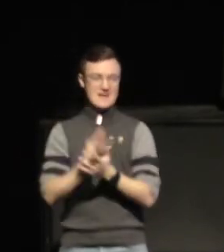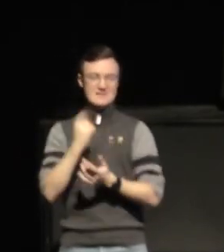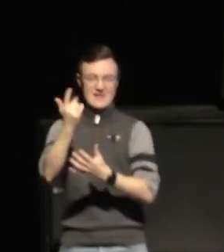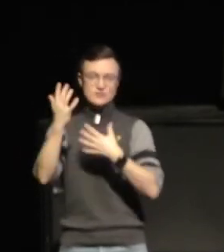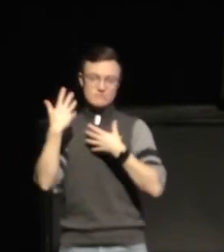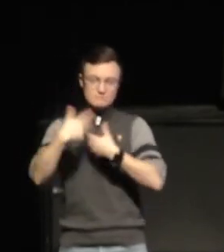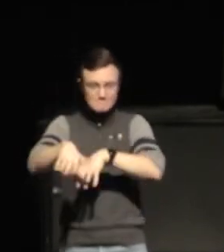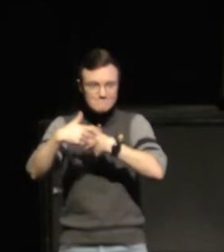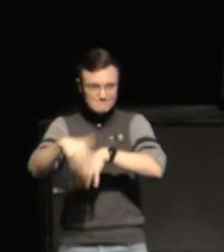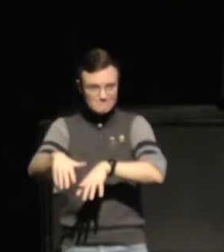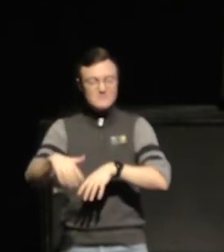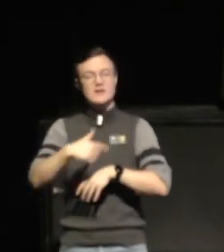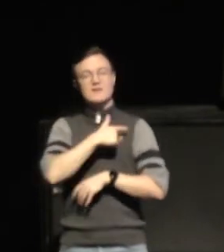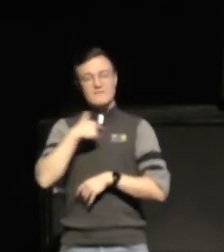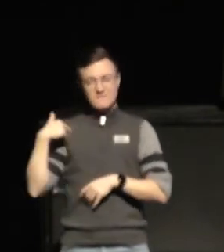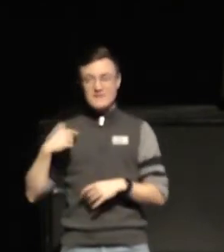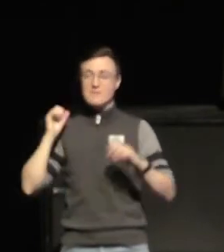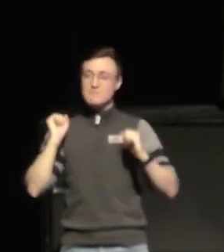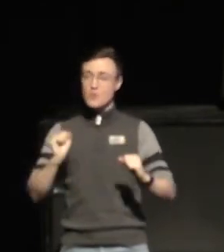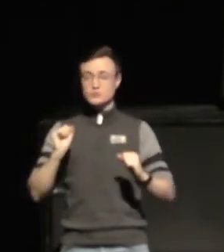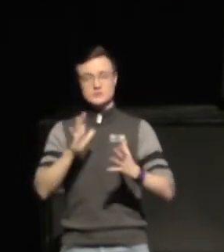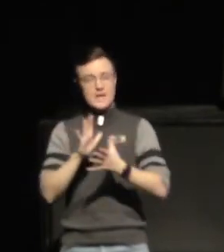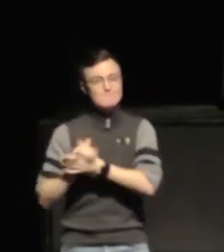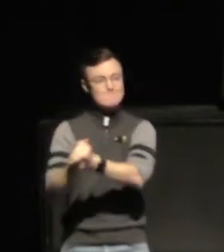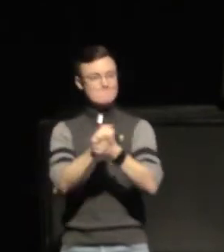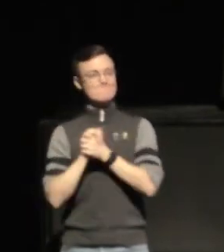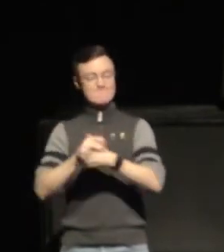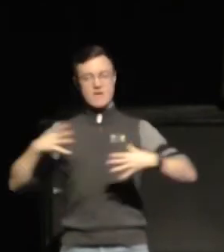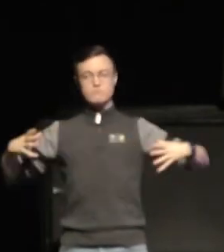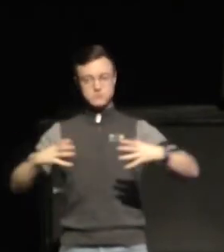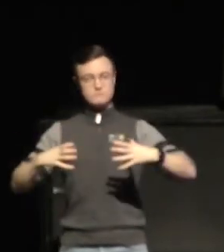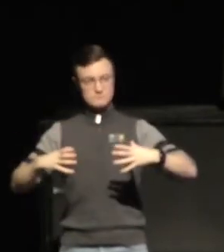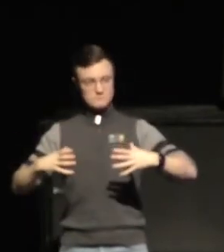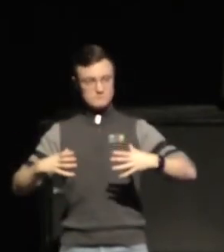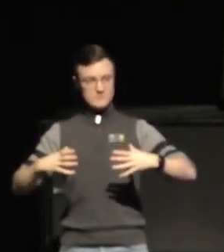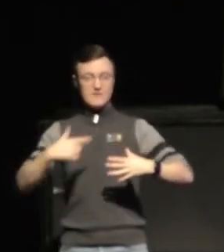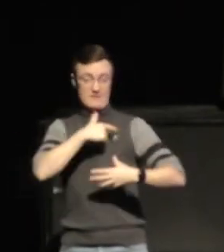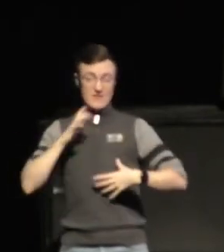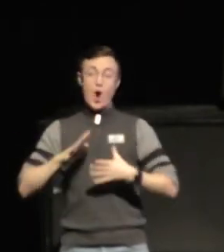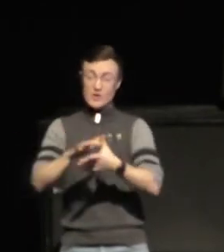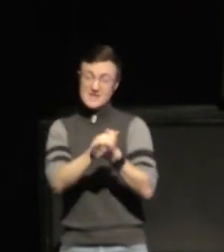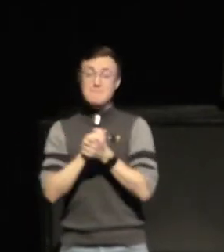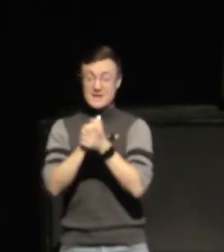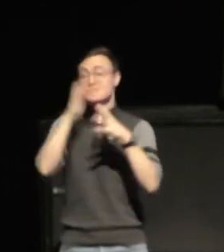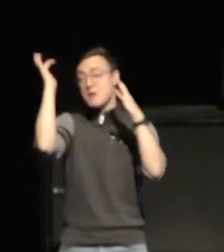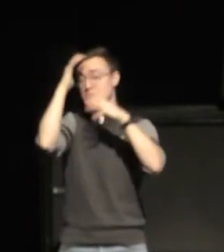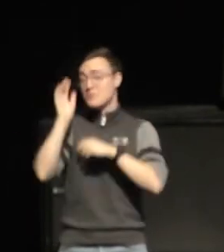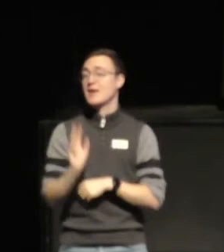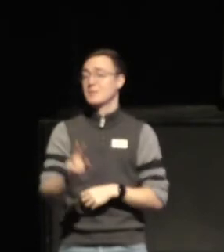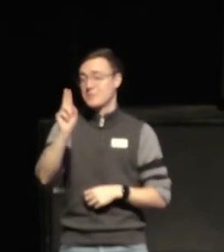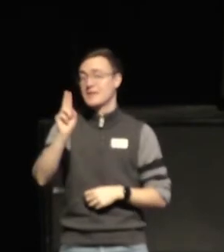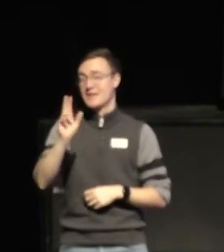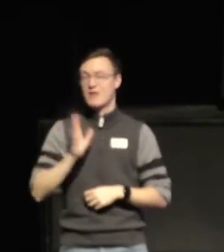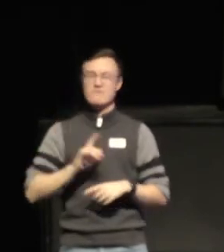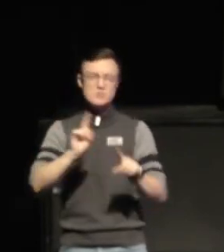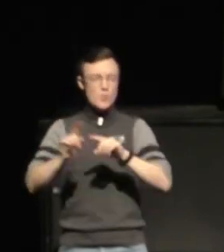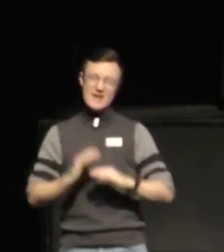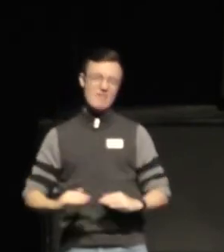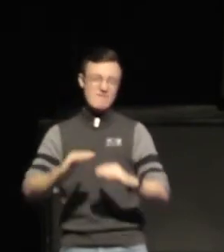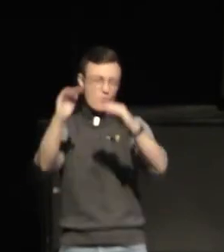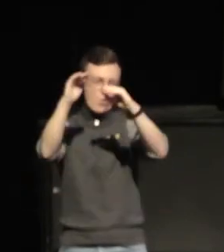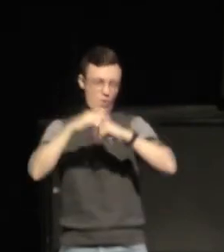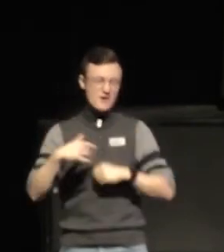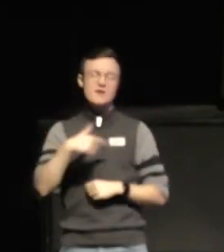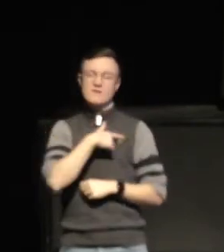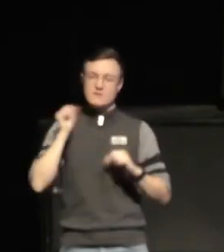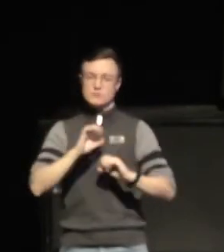too, of saying, okay, we need to form these alliances, we need to look at what the common problems are at different scales, and to